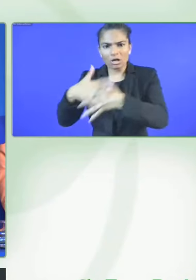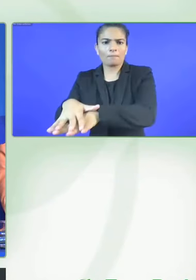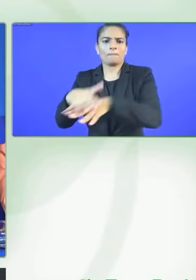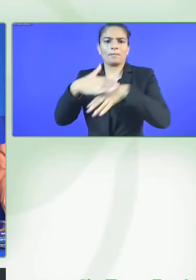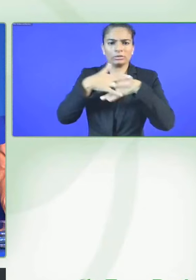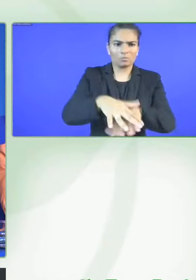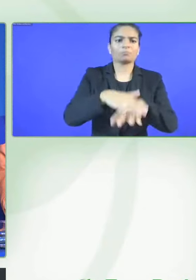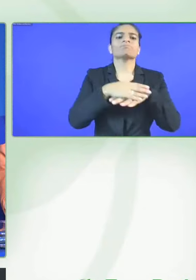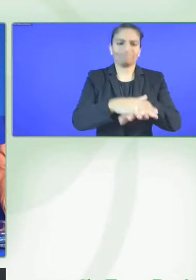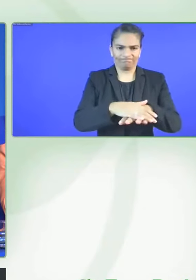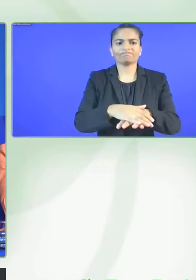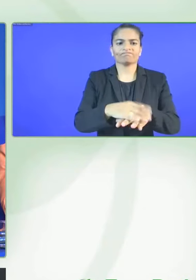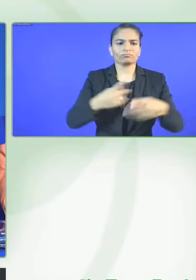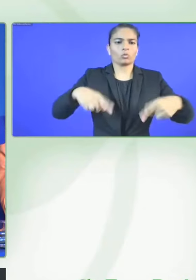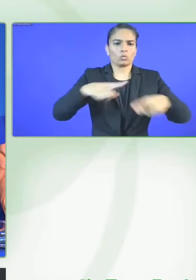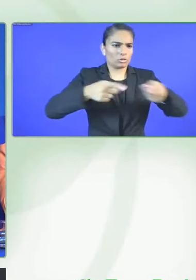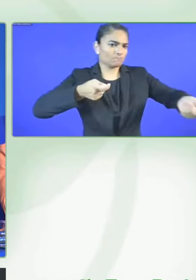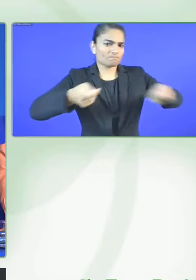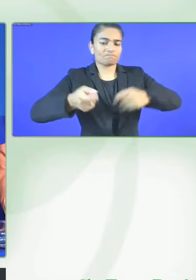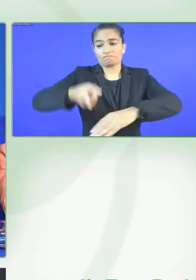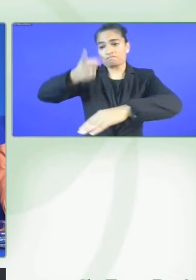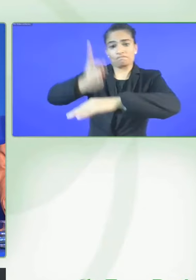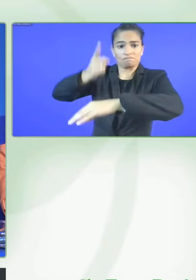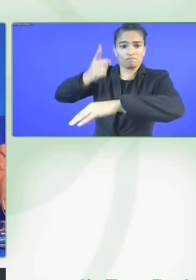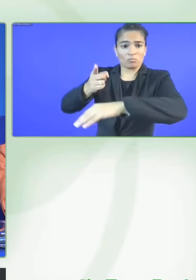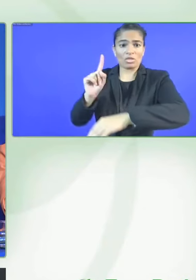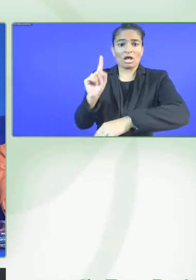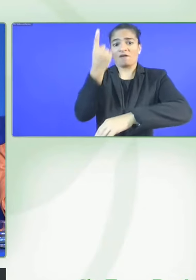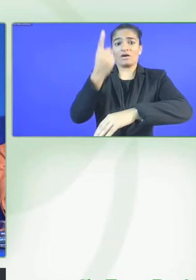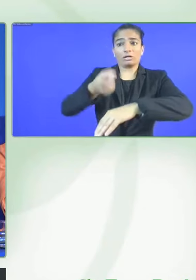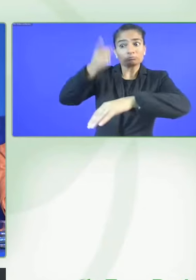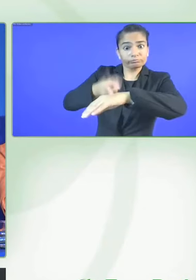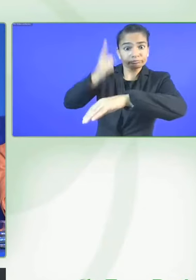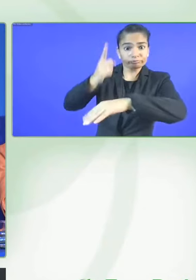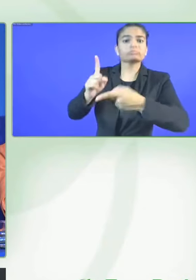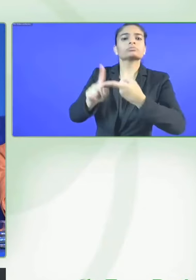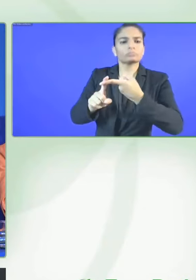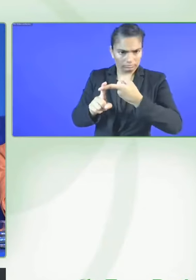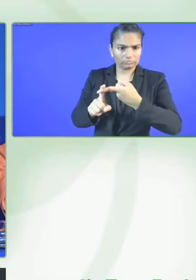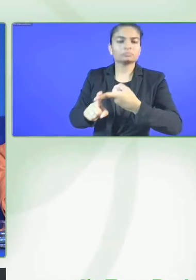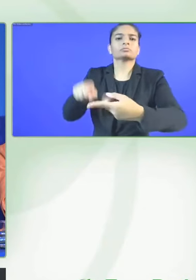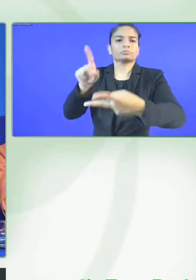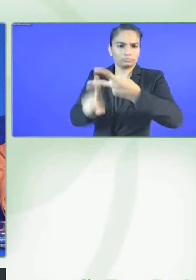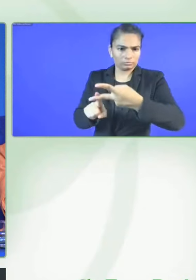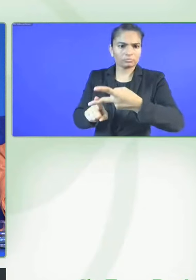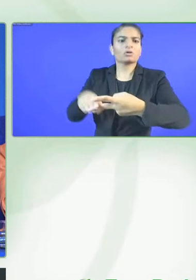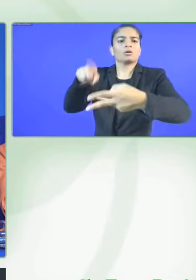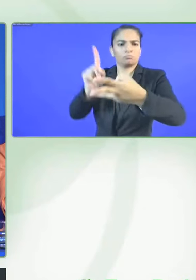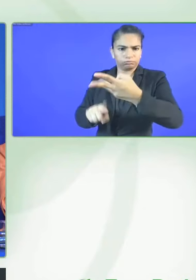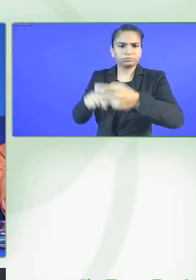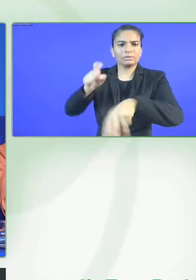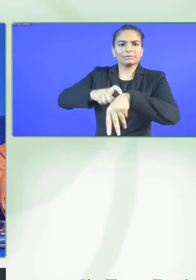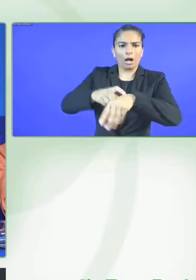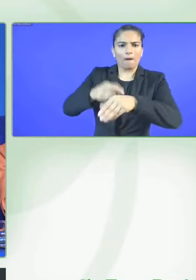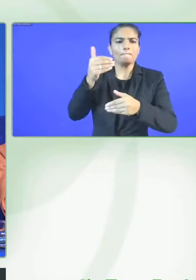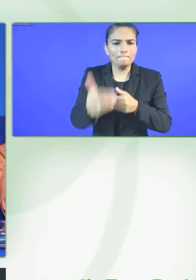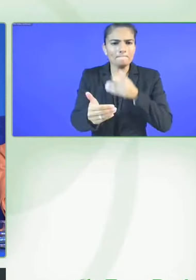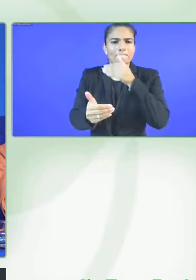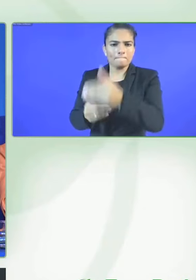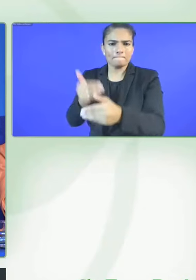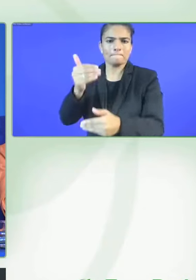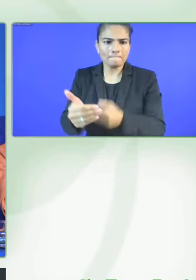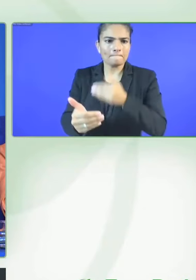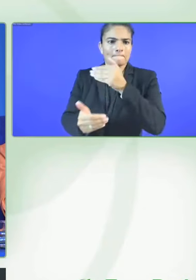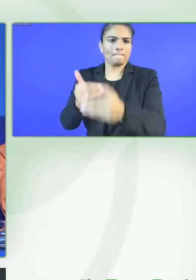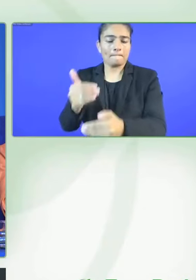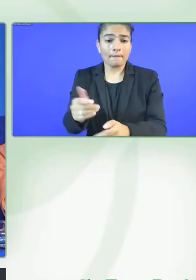applications under the law, as well as the idea to implement of the legislation gradually. The second parameter